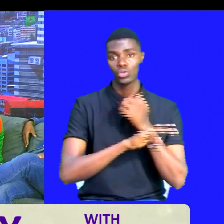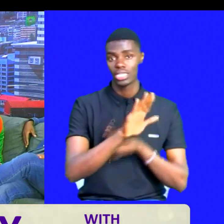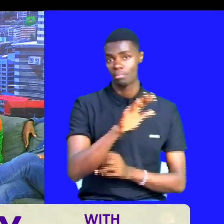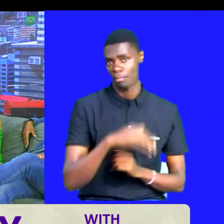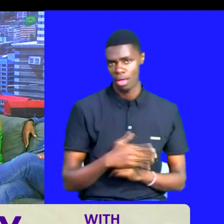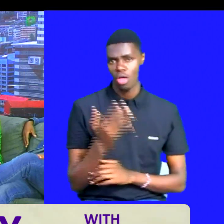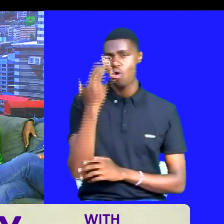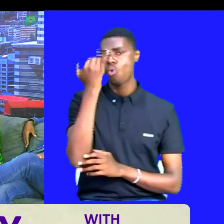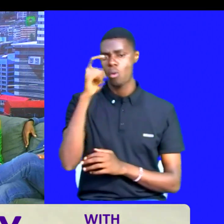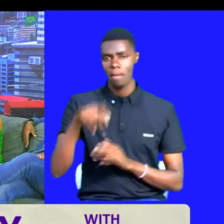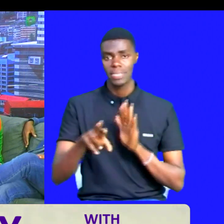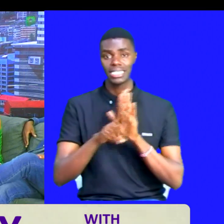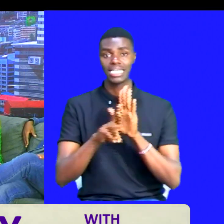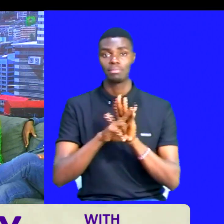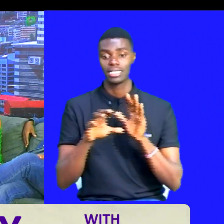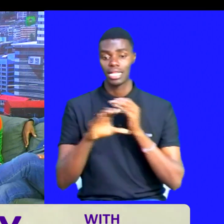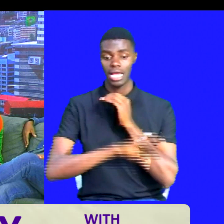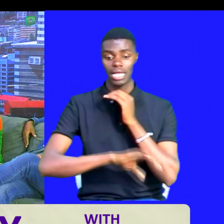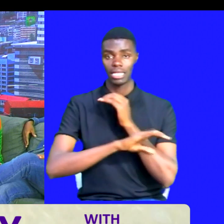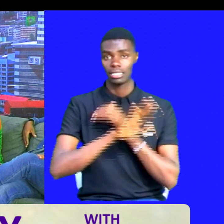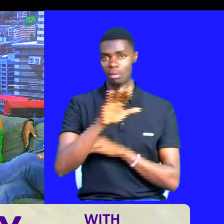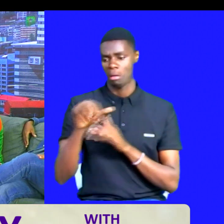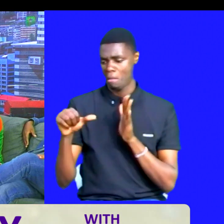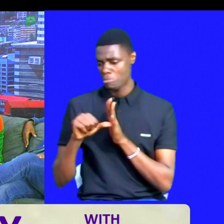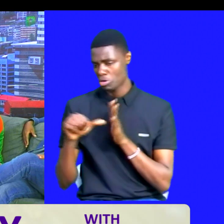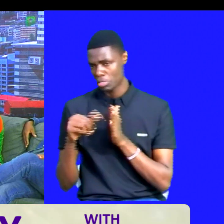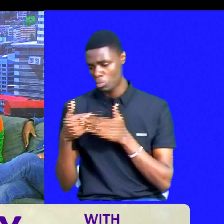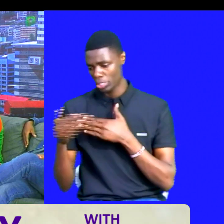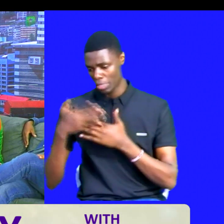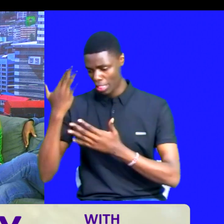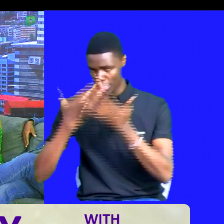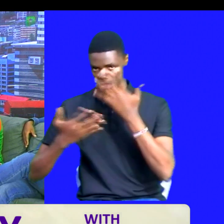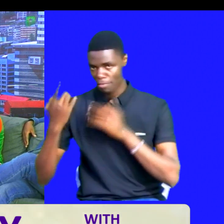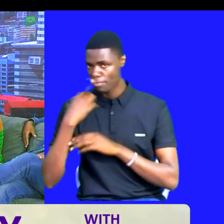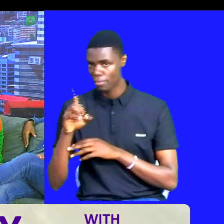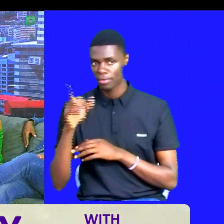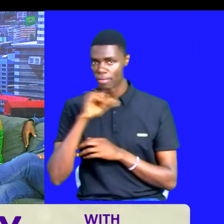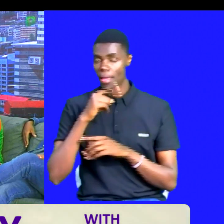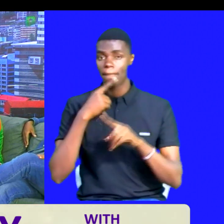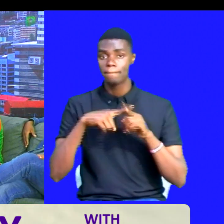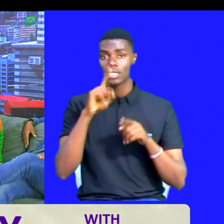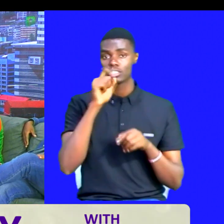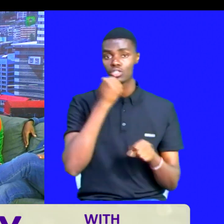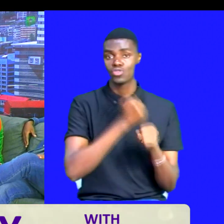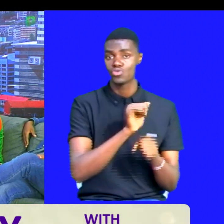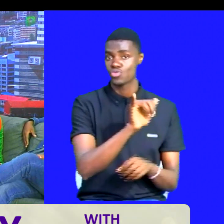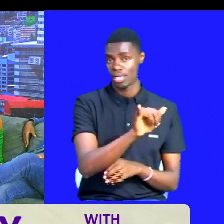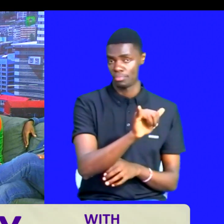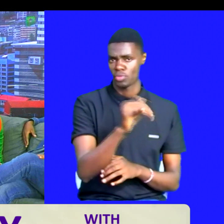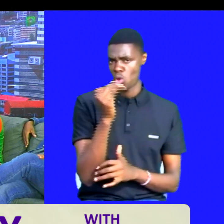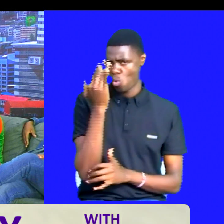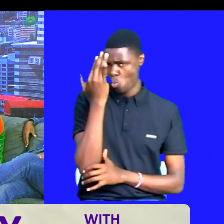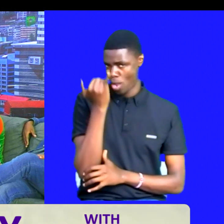you have to represent your country. Despite the problems that you have faced, you have to do that. Yes. Yeah,